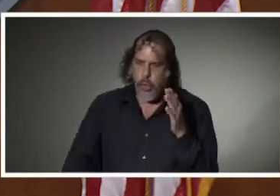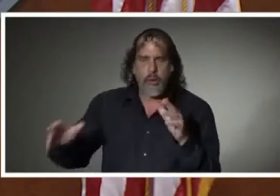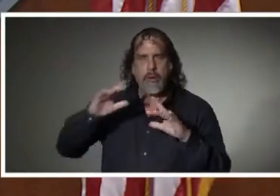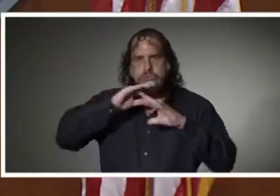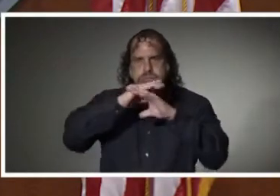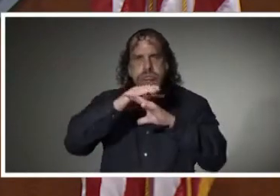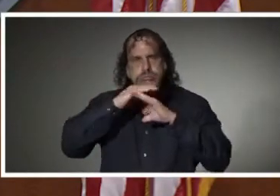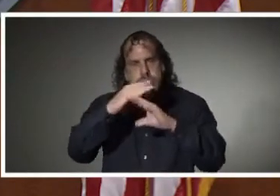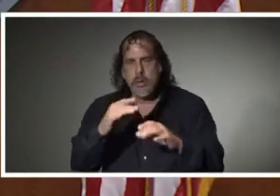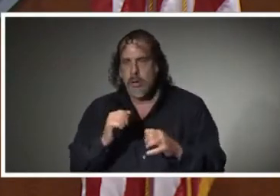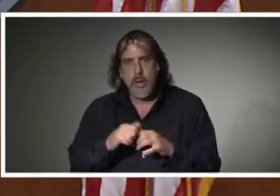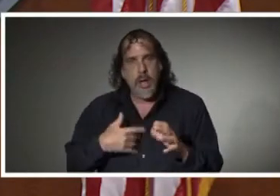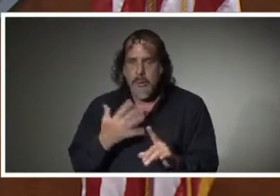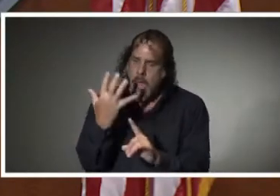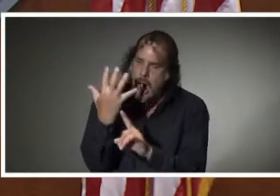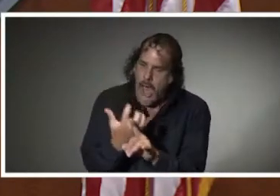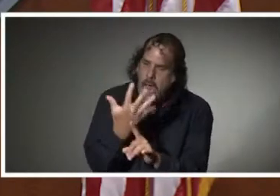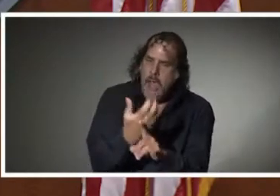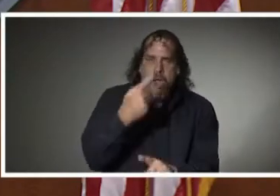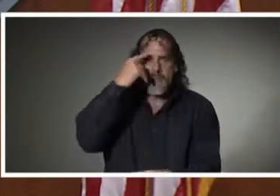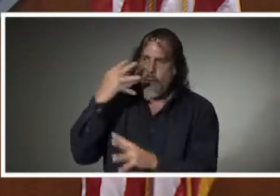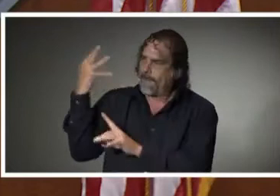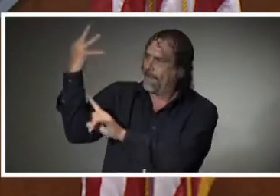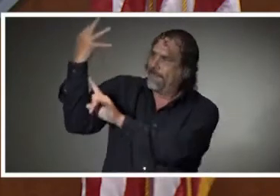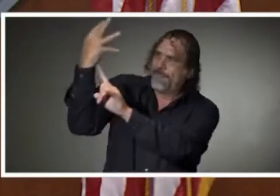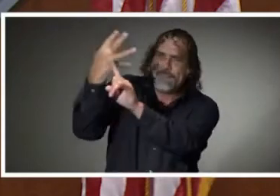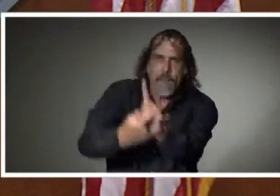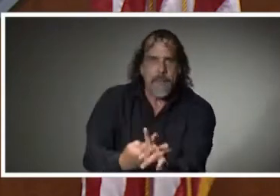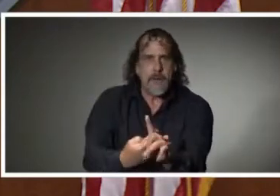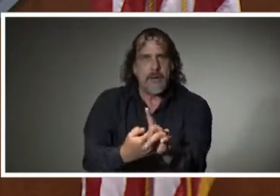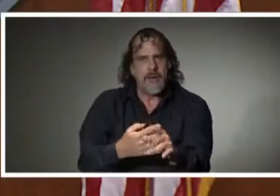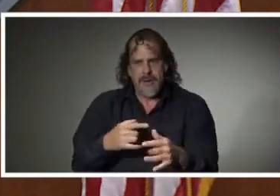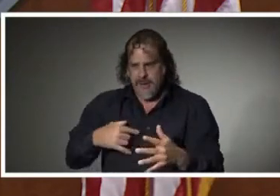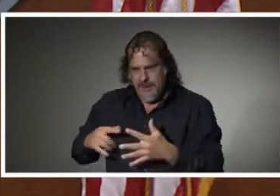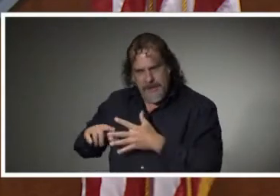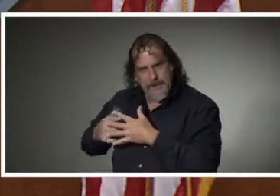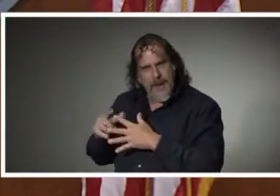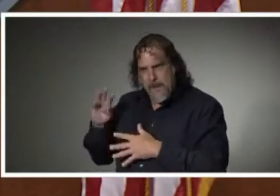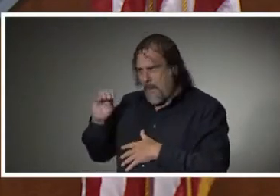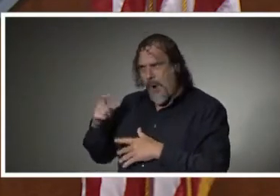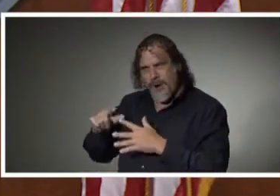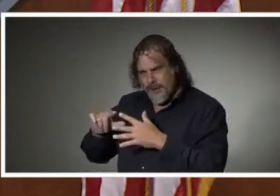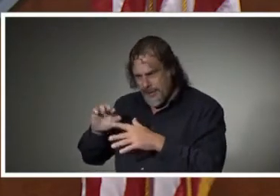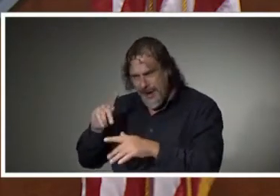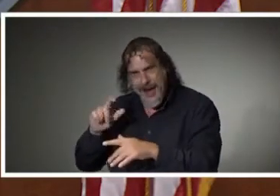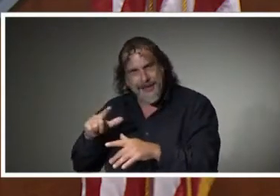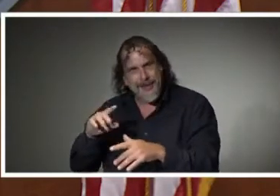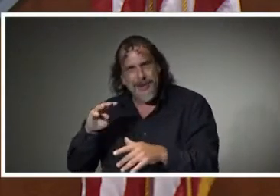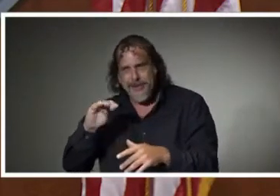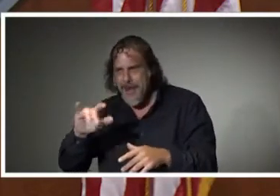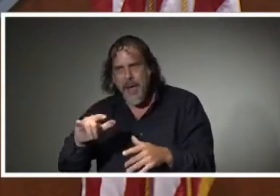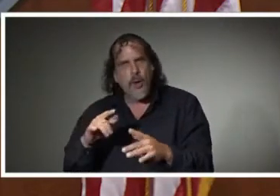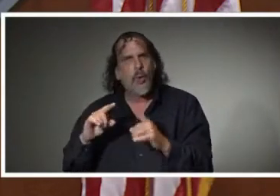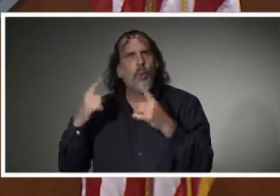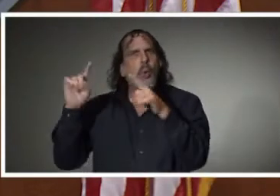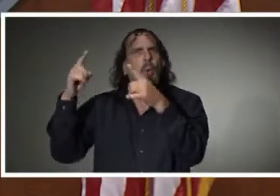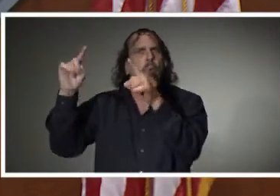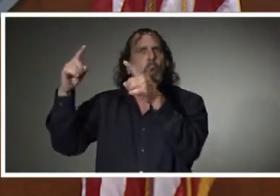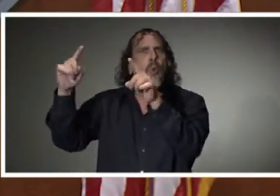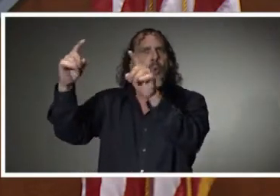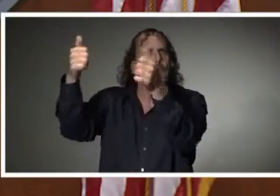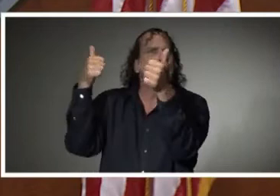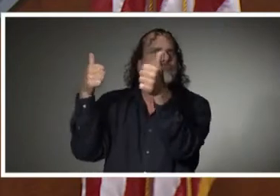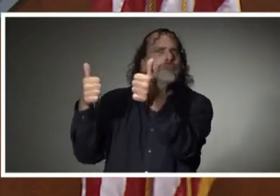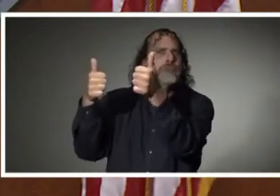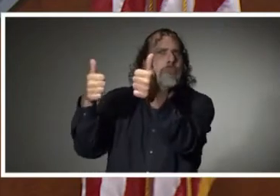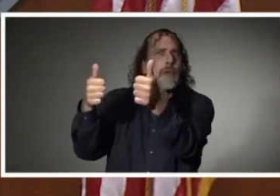pleading for the last 4 months, which really worked well in March, in April, in May, and